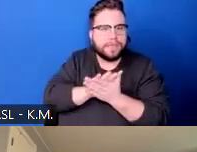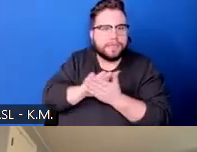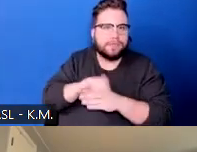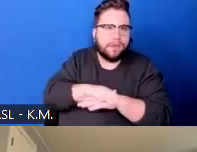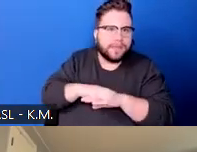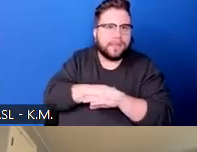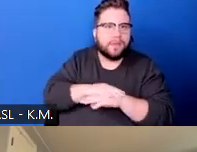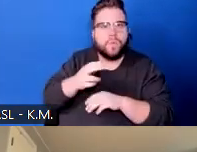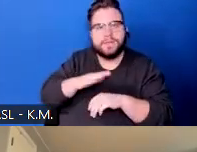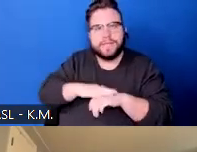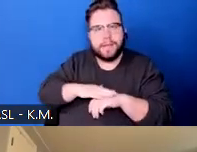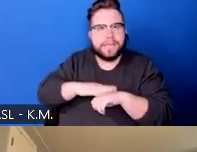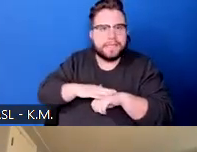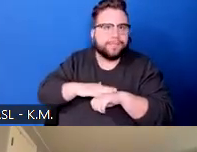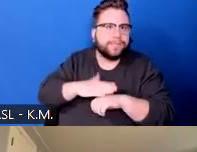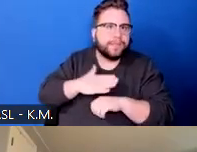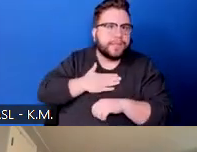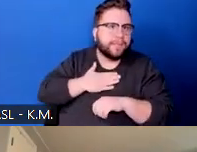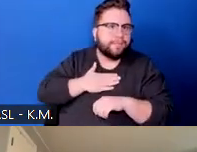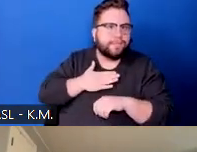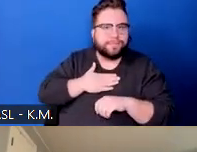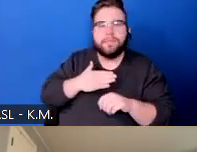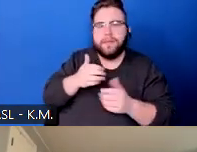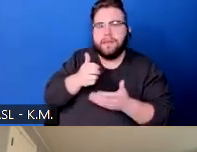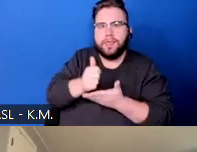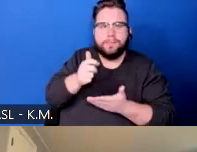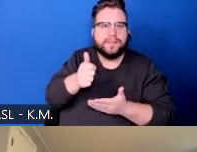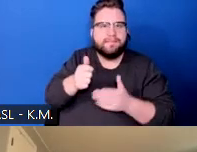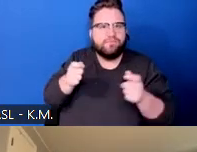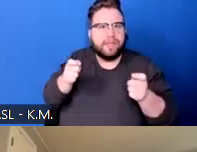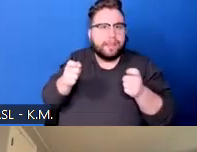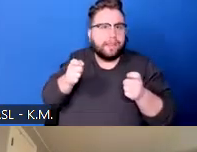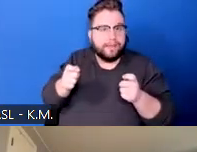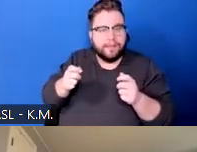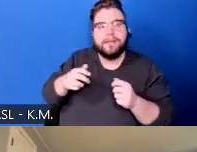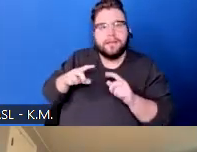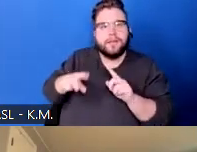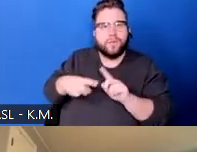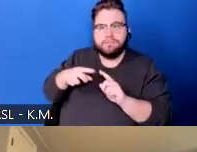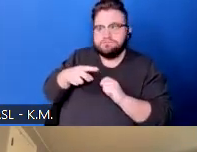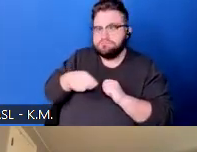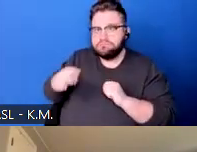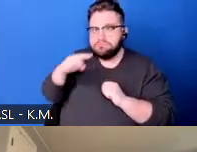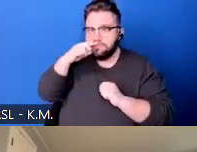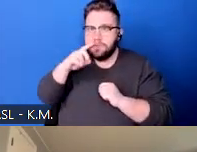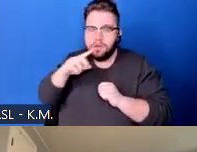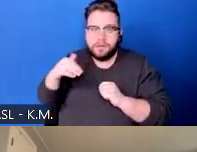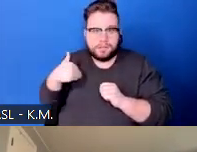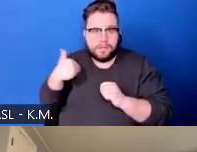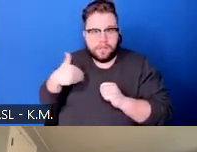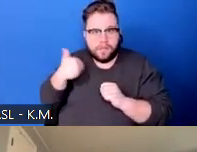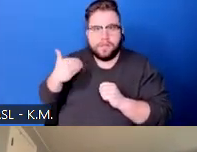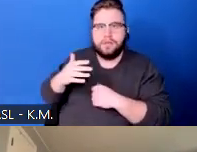can provide some self-regulation. And early on in childhood, the sense of touch is also very important